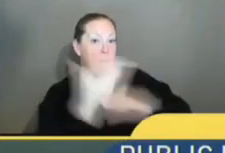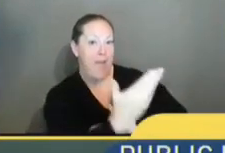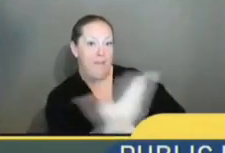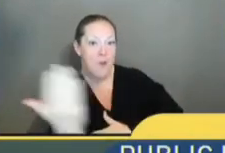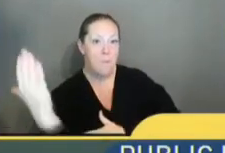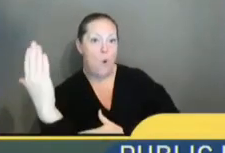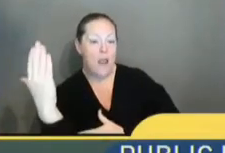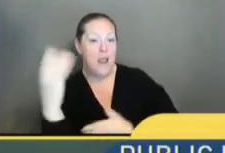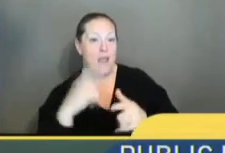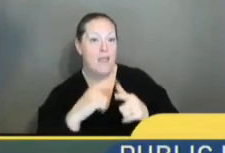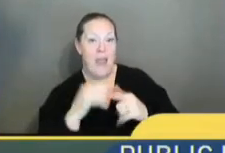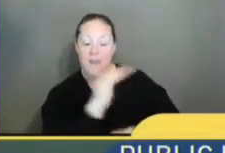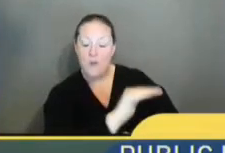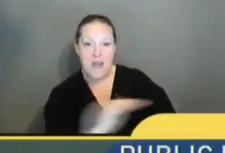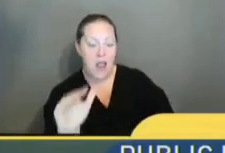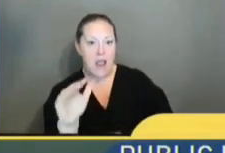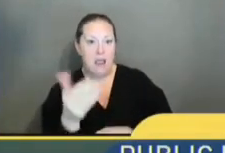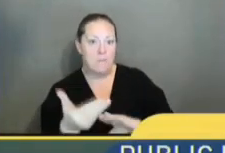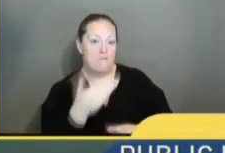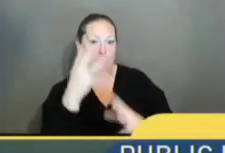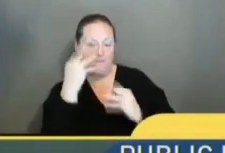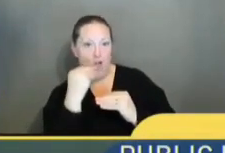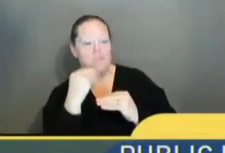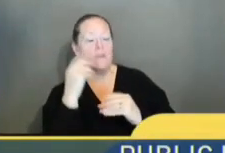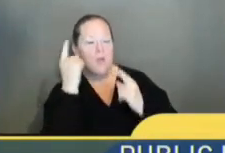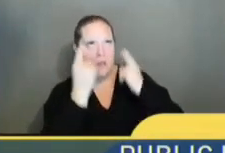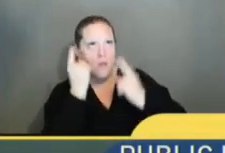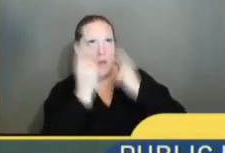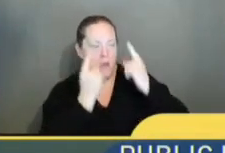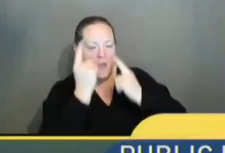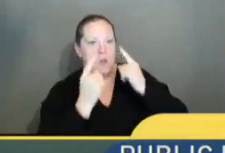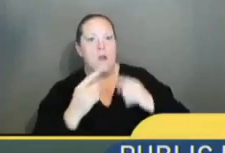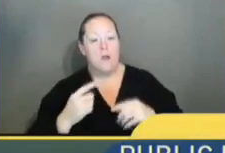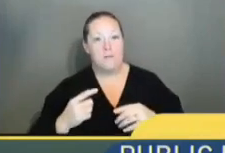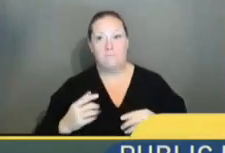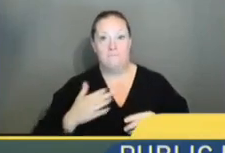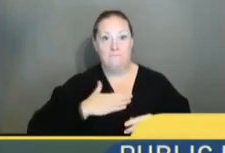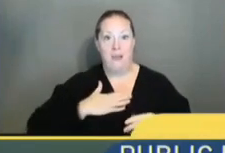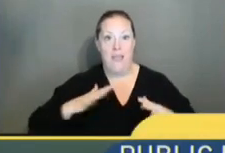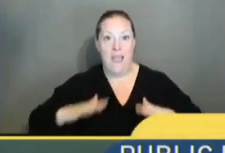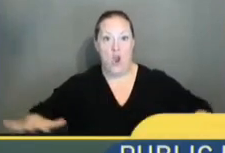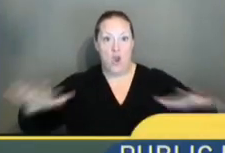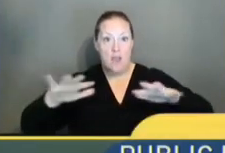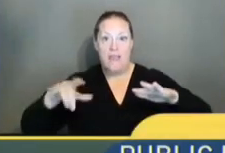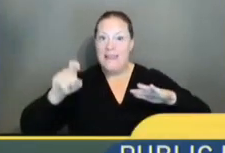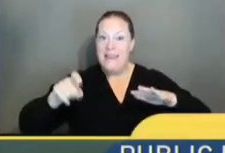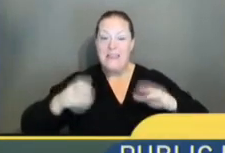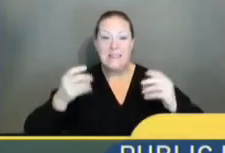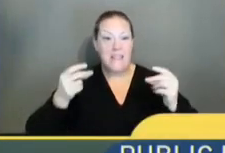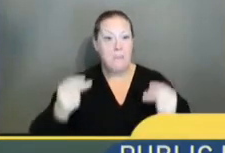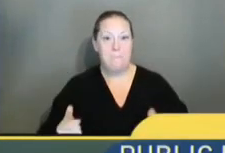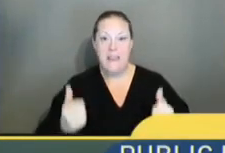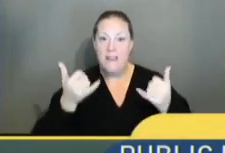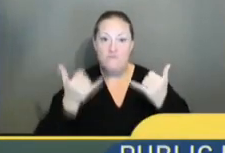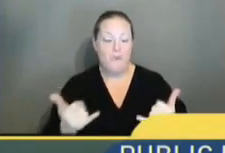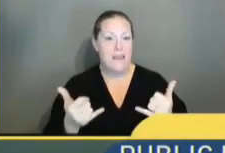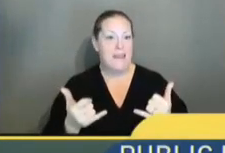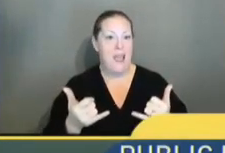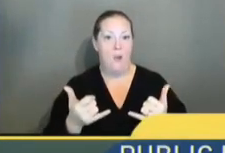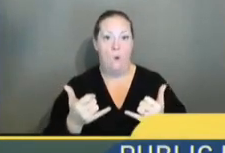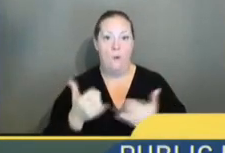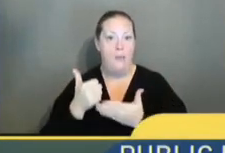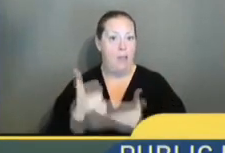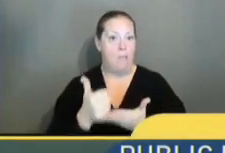bed. Our neighbors are hurting. We need immediate relief. And to your point, I got long-winded there trying to answer Representative